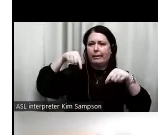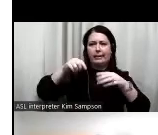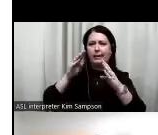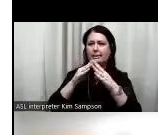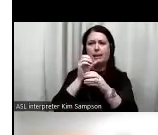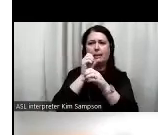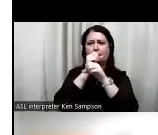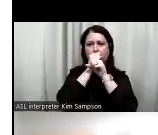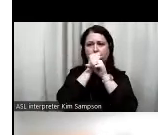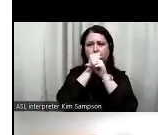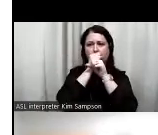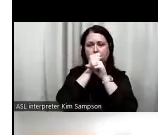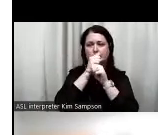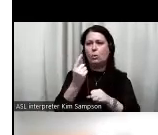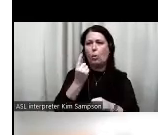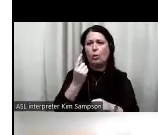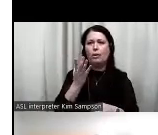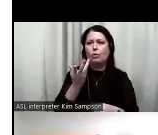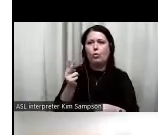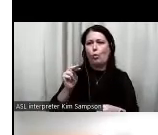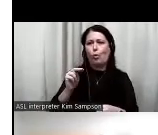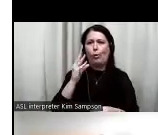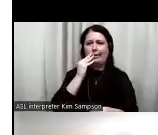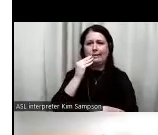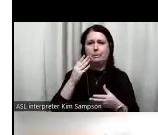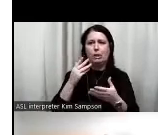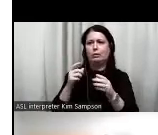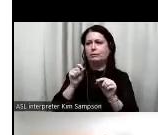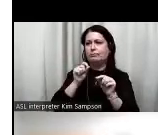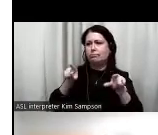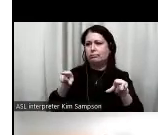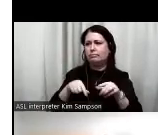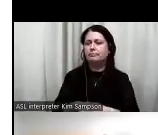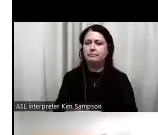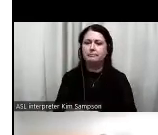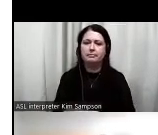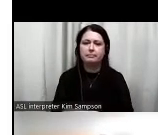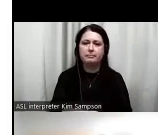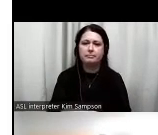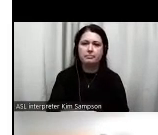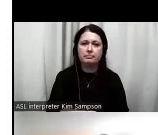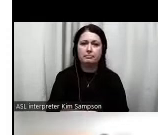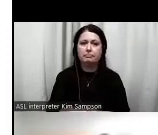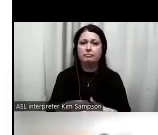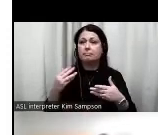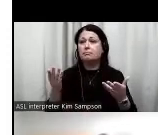group except your own experience. Can you please advance to the next slide?